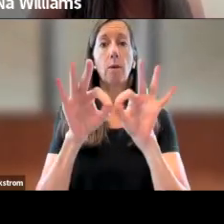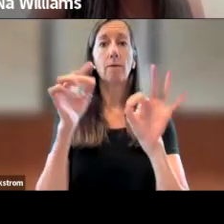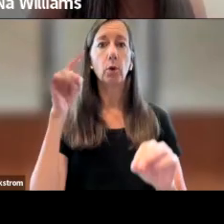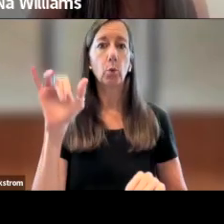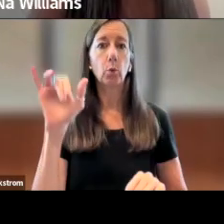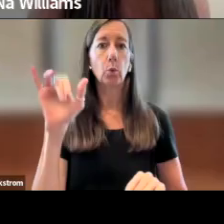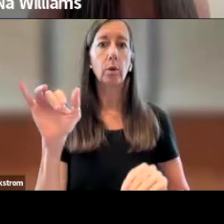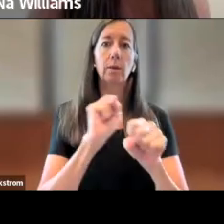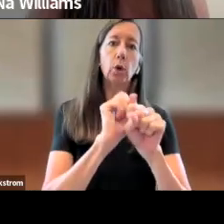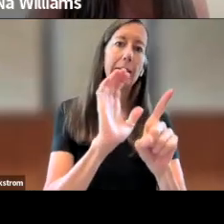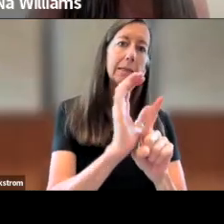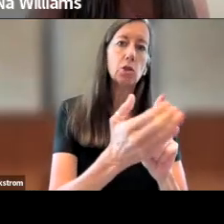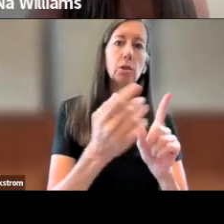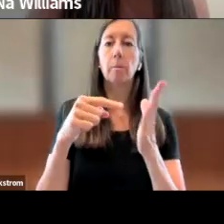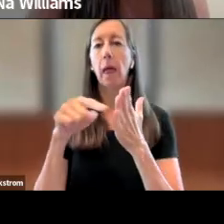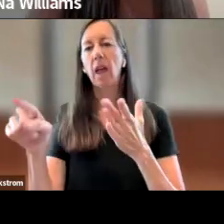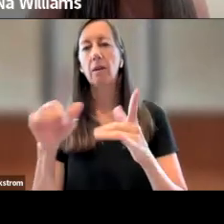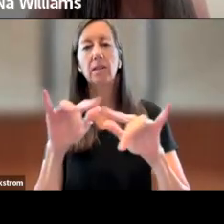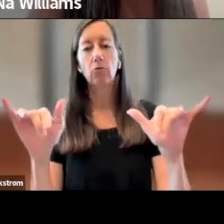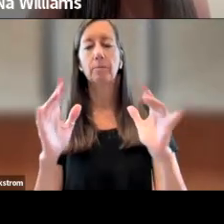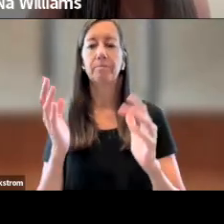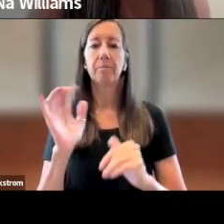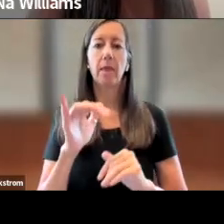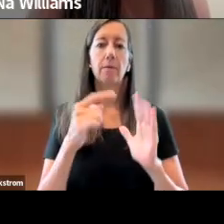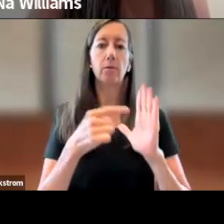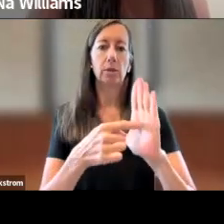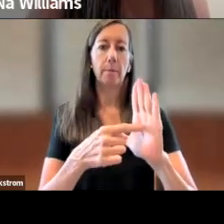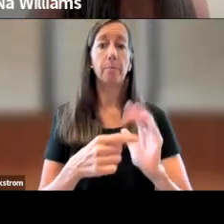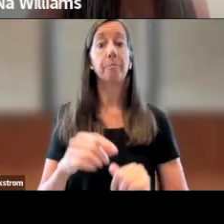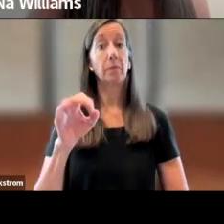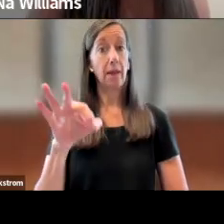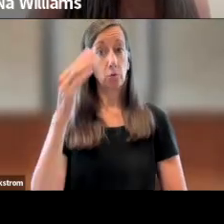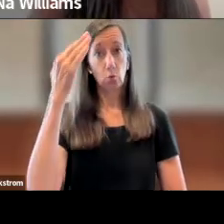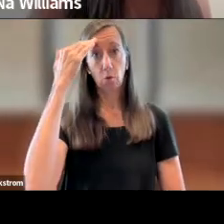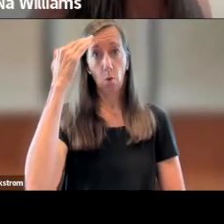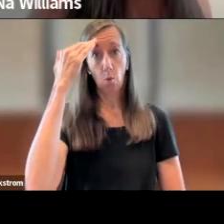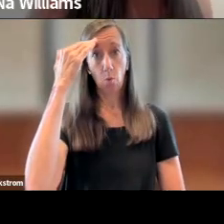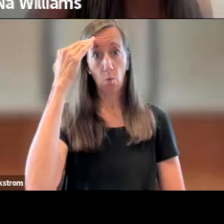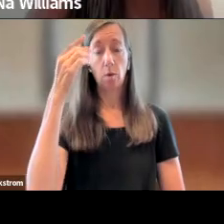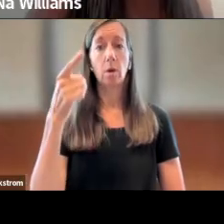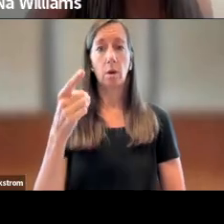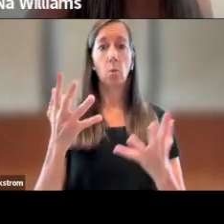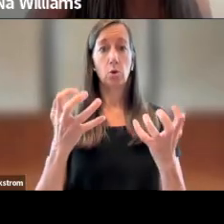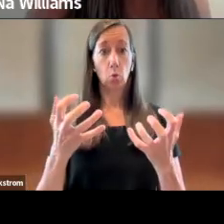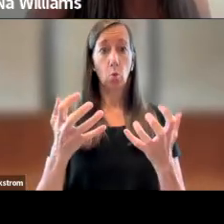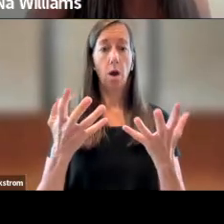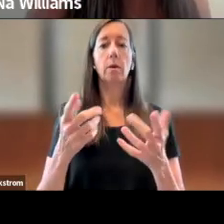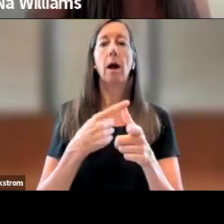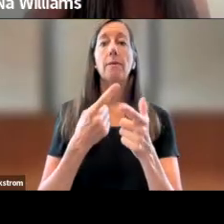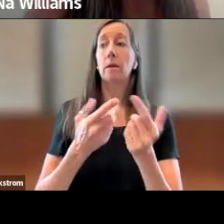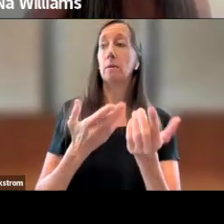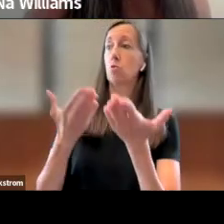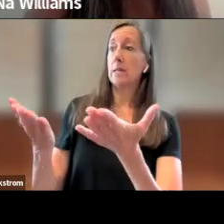pay, etc. Once you know what you're looking for and you present what